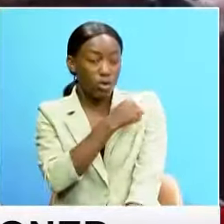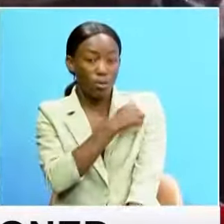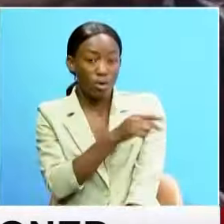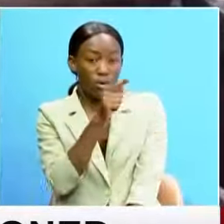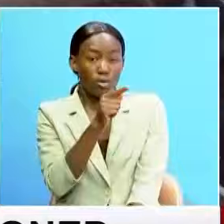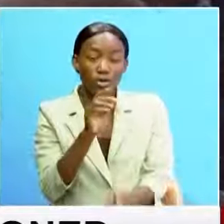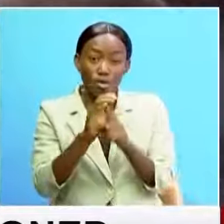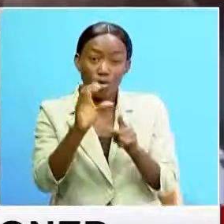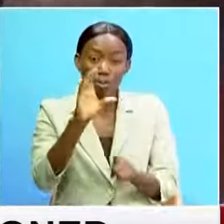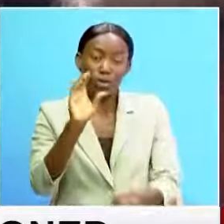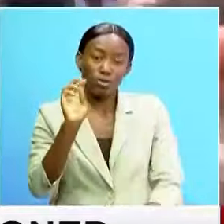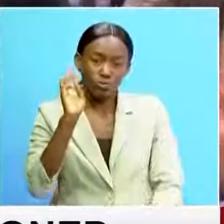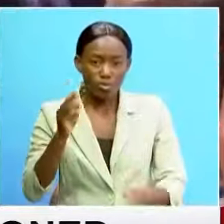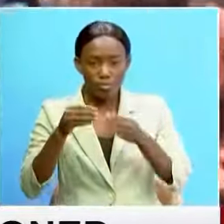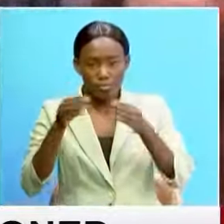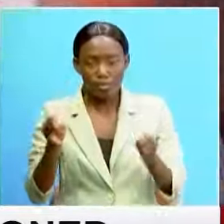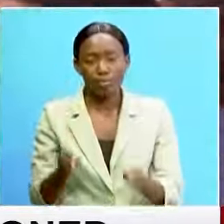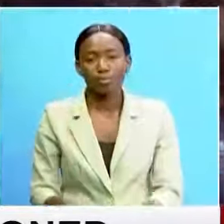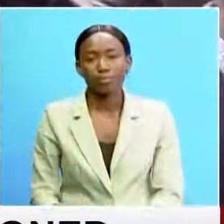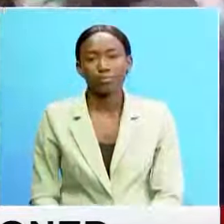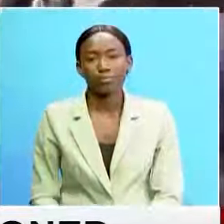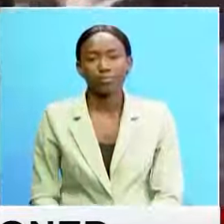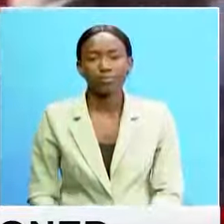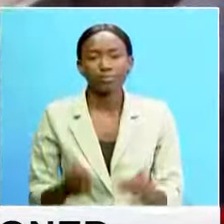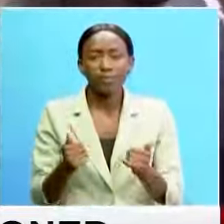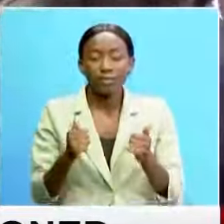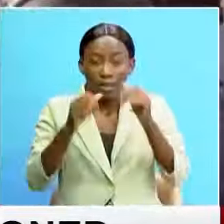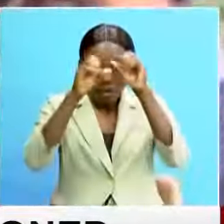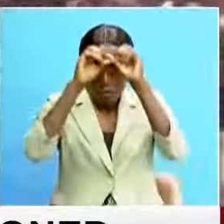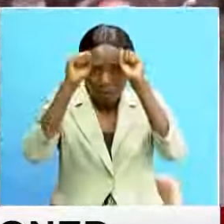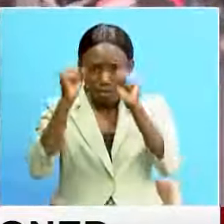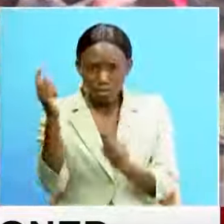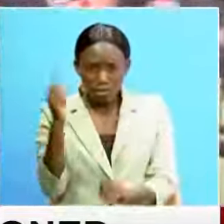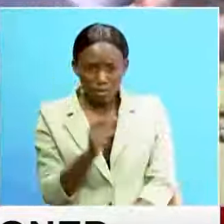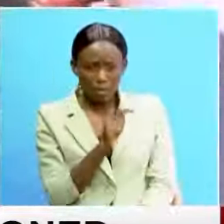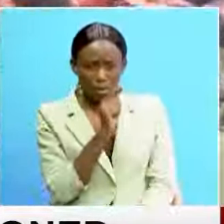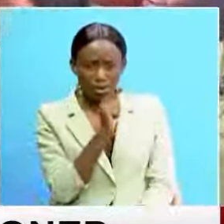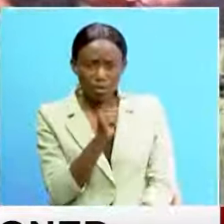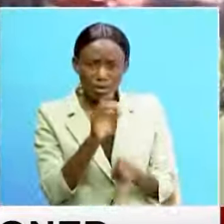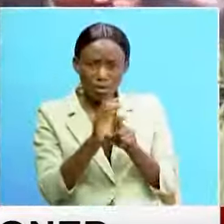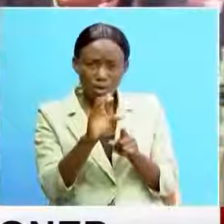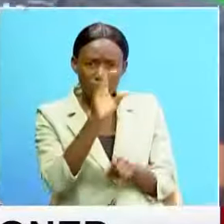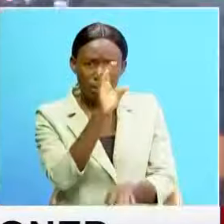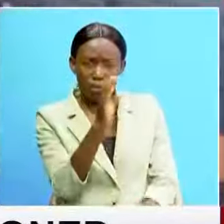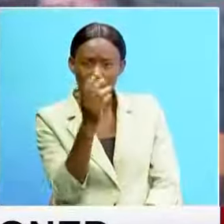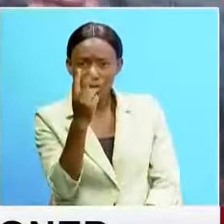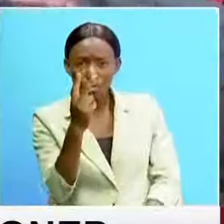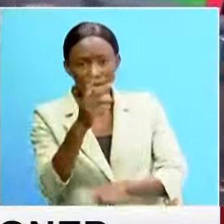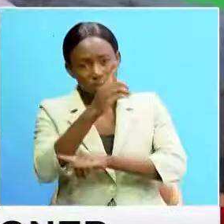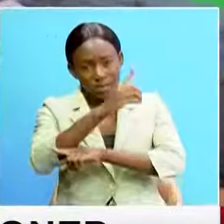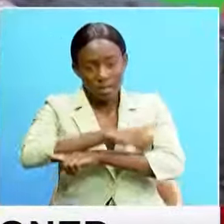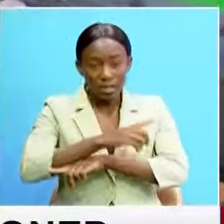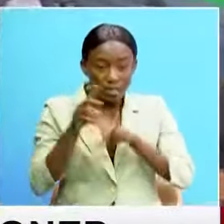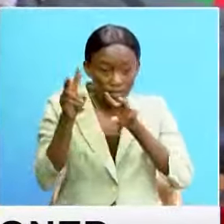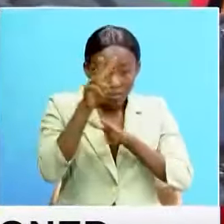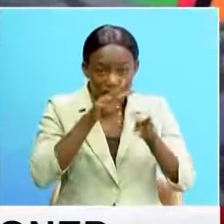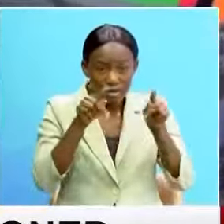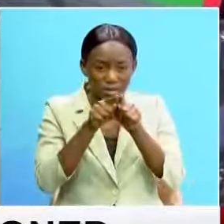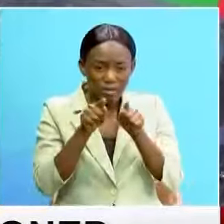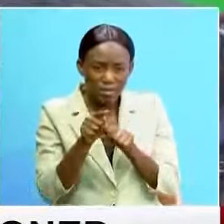The president was on the Copperbelt province for a 2-day working visit, where he relaunched the Konkola copper mine